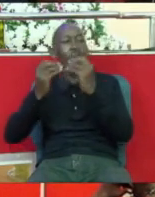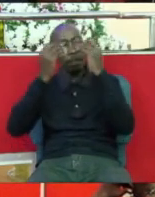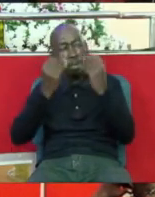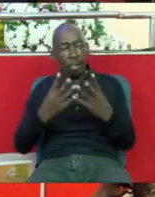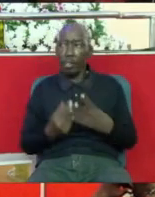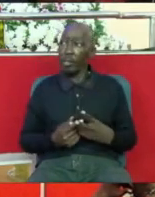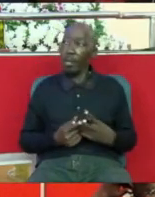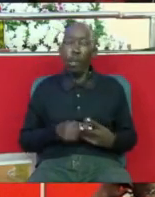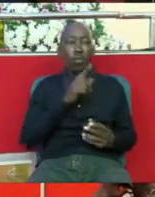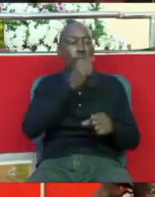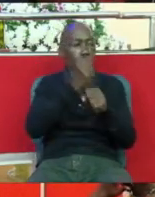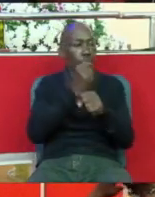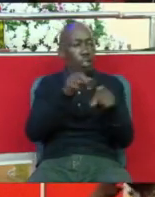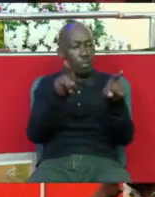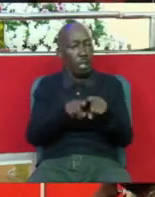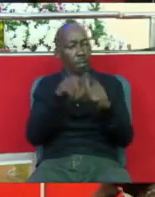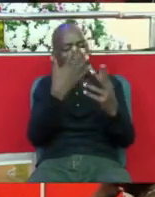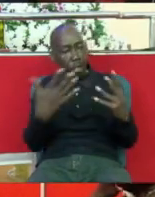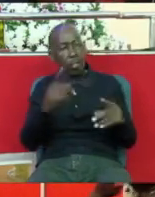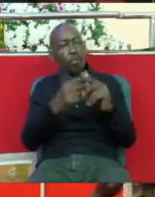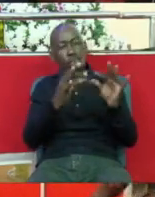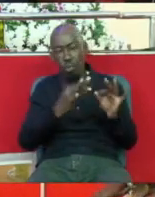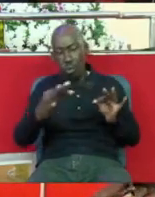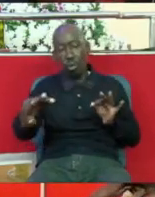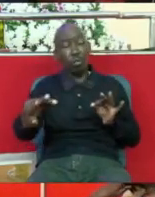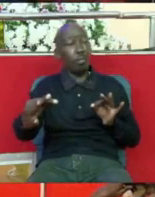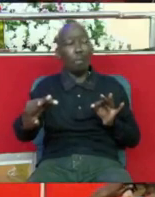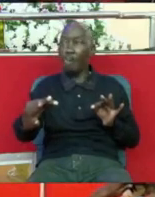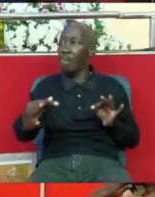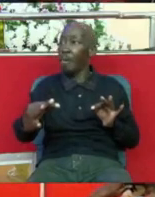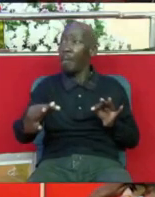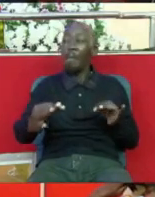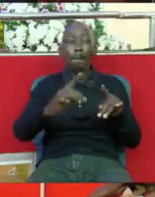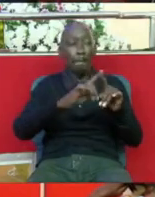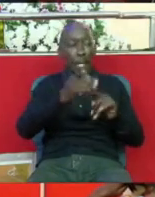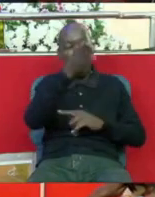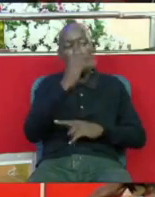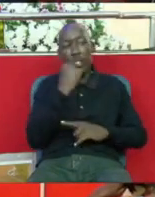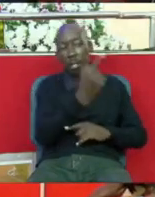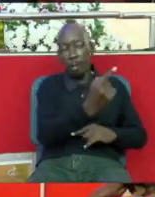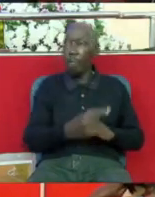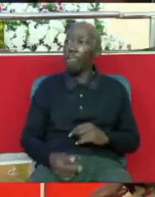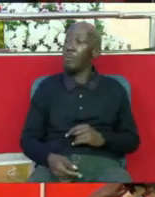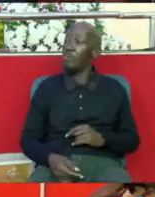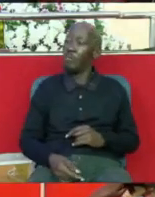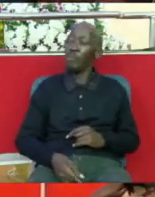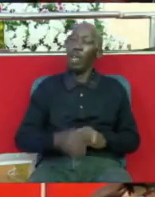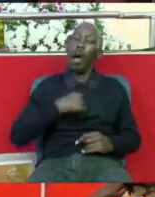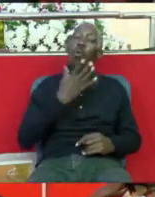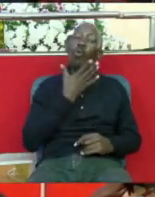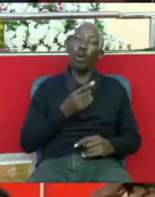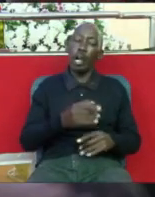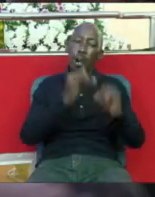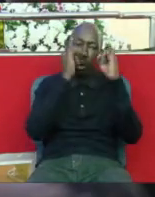unaijua vizuri kwa muda. You've been doing the same thing for too long. Umekuwa ukifanya yale mambo kwa muda mrefu. But God is saying, lakini Mungu anasema, I want a new